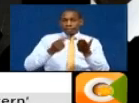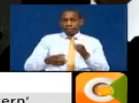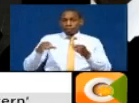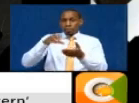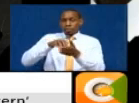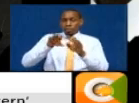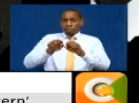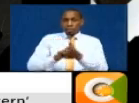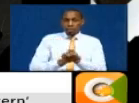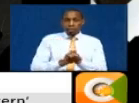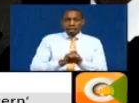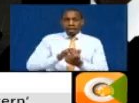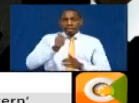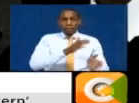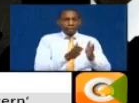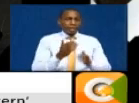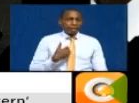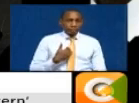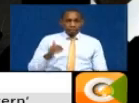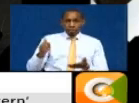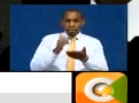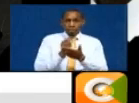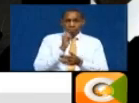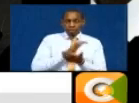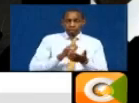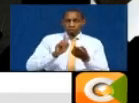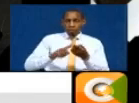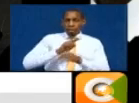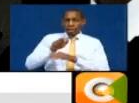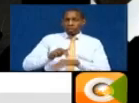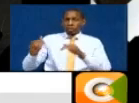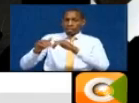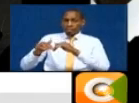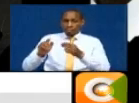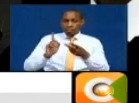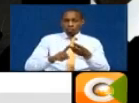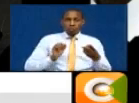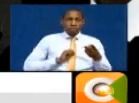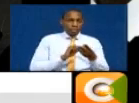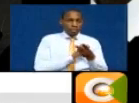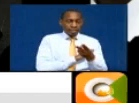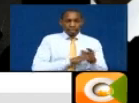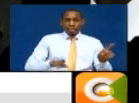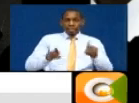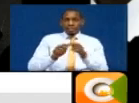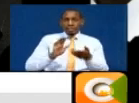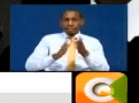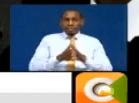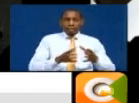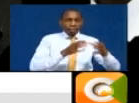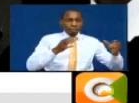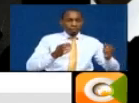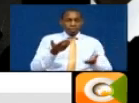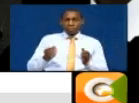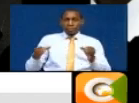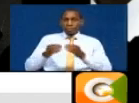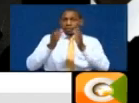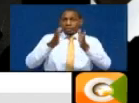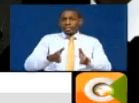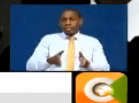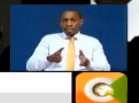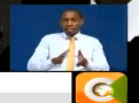he will settle for a fallback plan of being nominated to either the National Assembly or Senate, where he will become the majority or minority